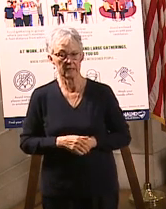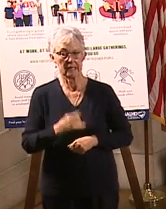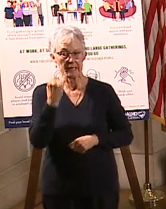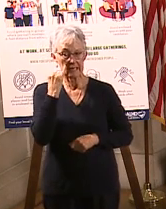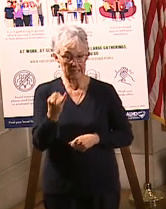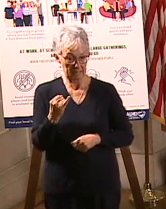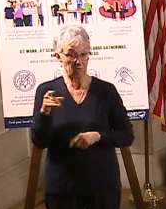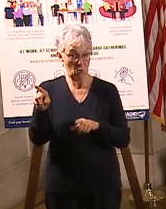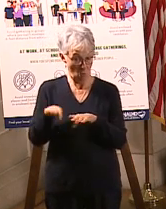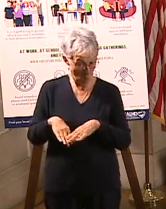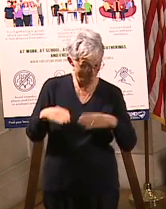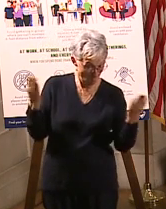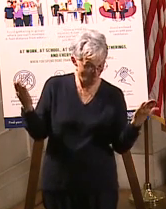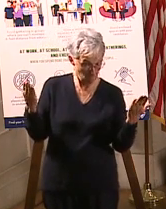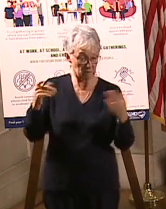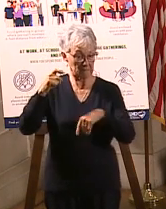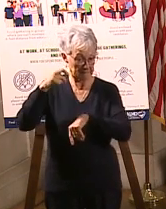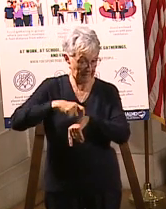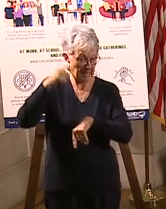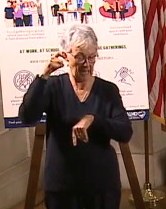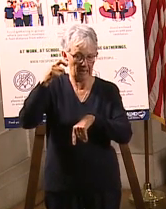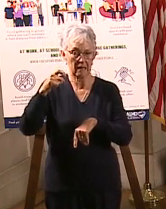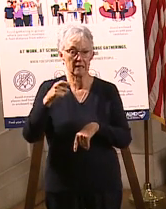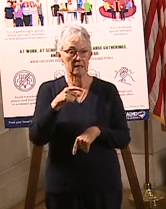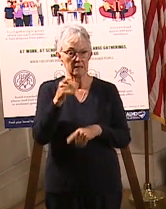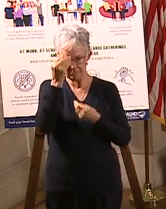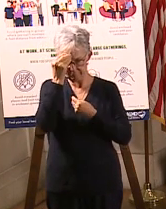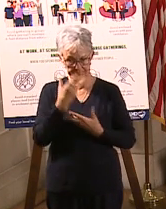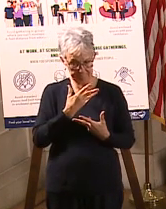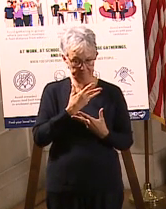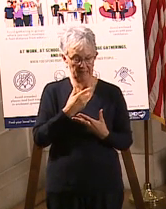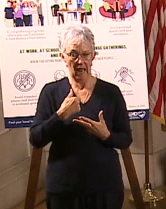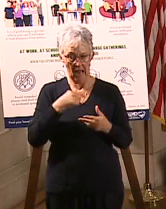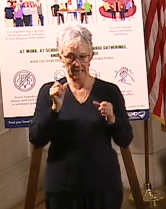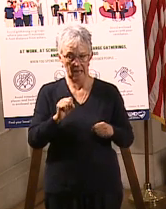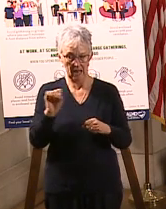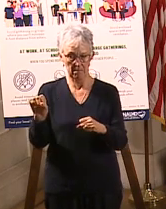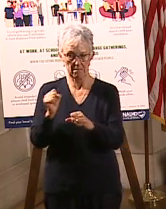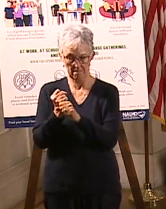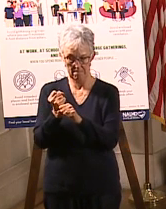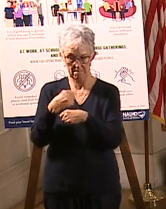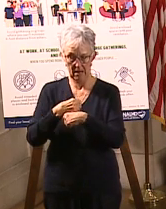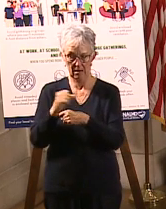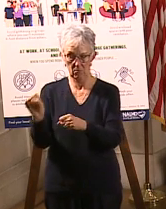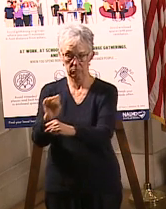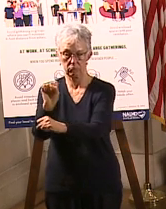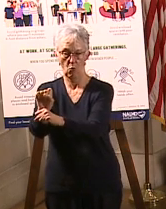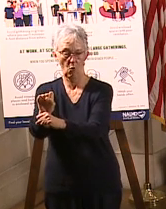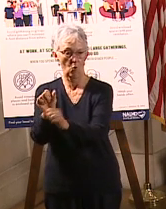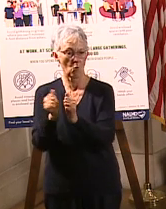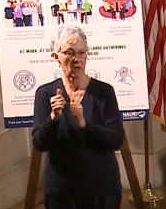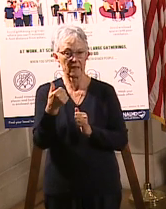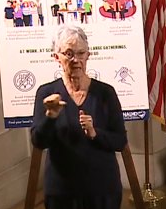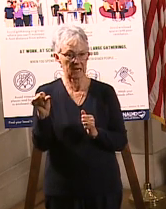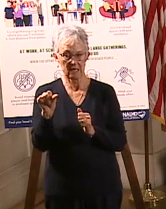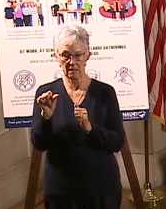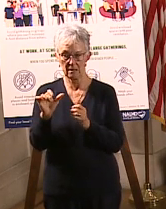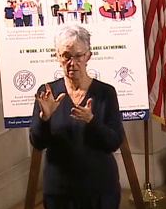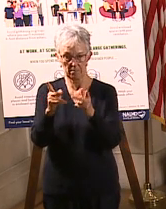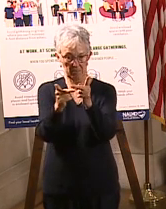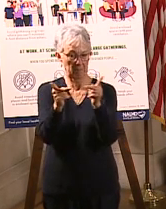open, registrants will be notified that they can schedule an appointment either through the vaccine system or with any local providers offering the